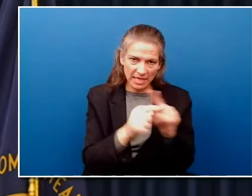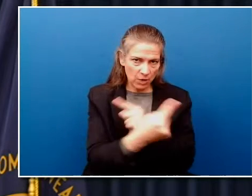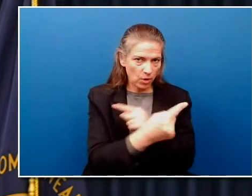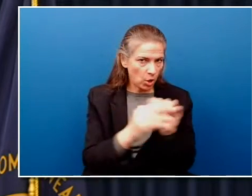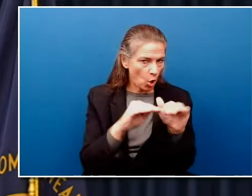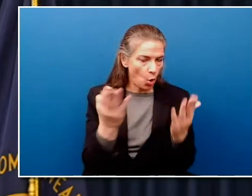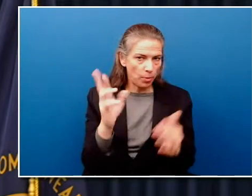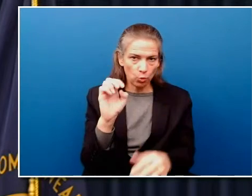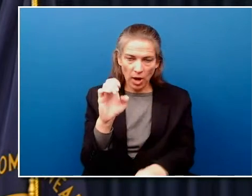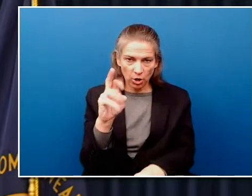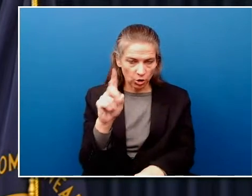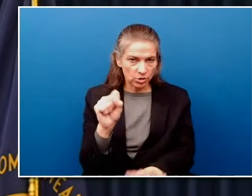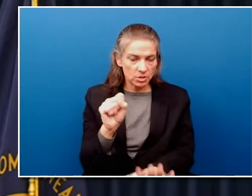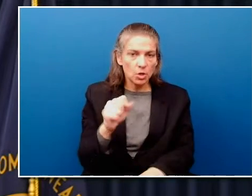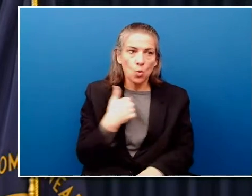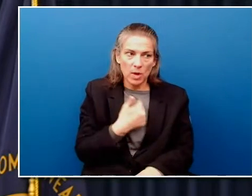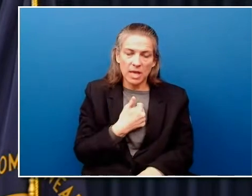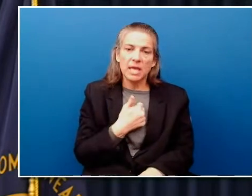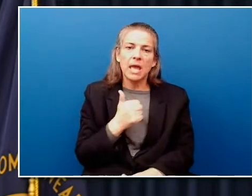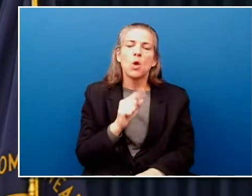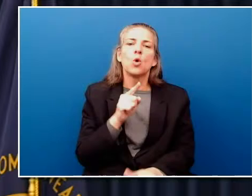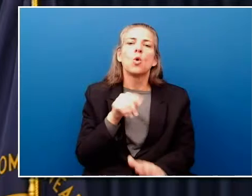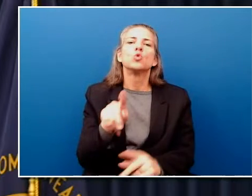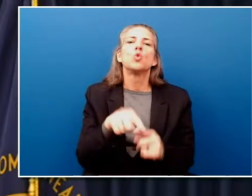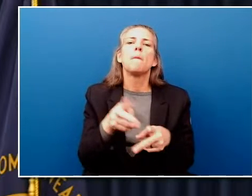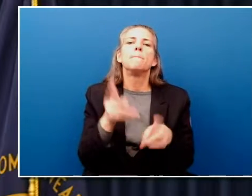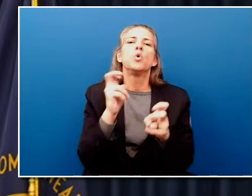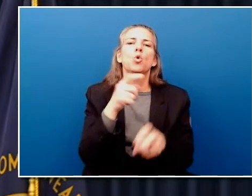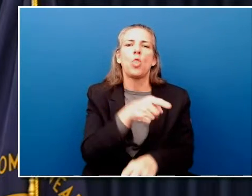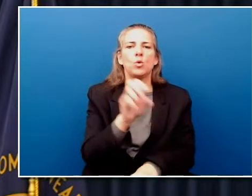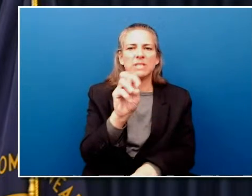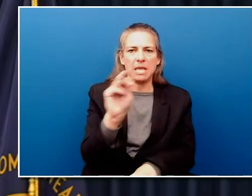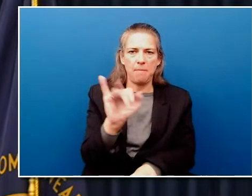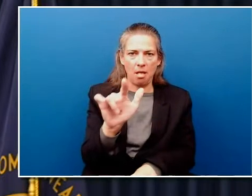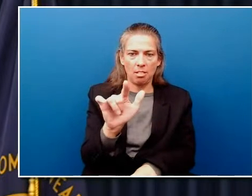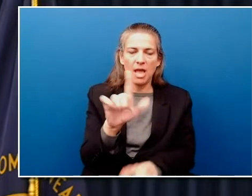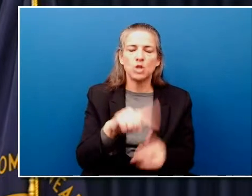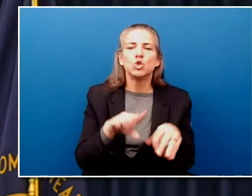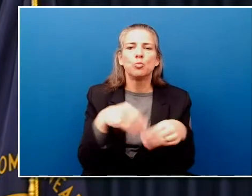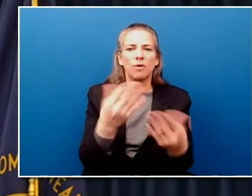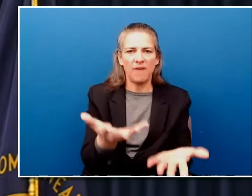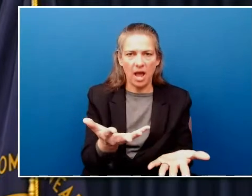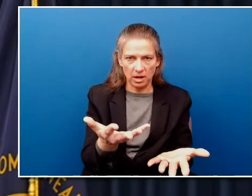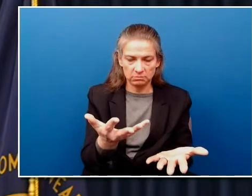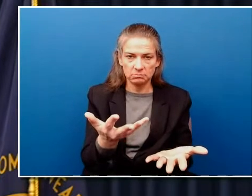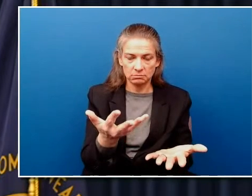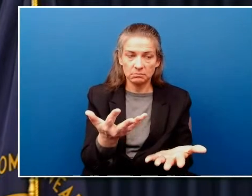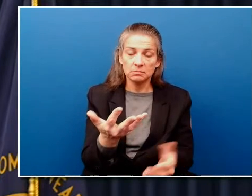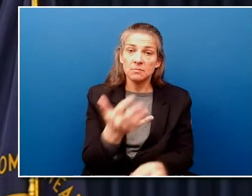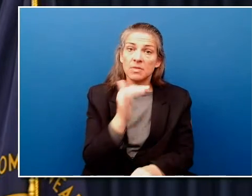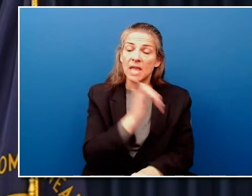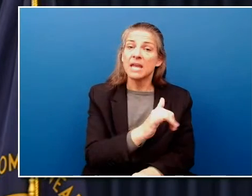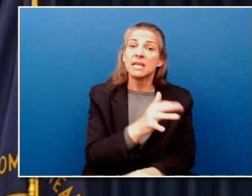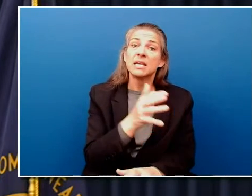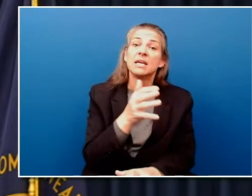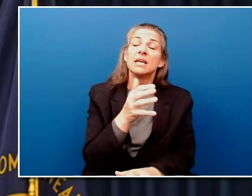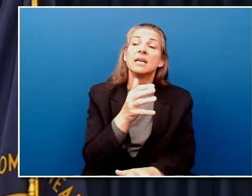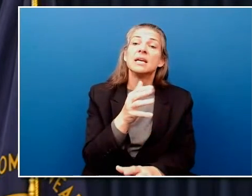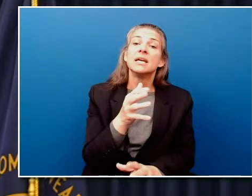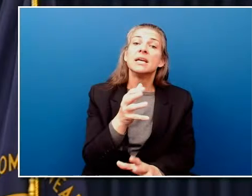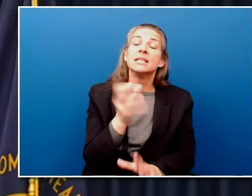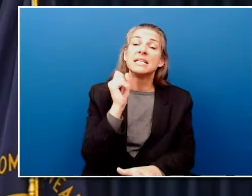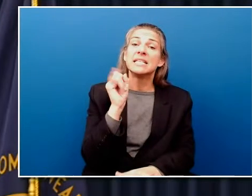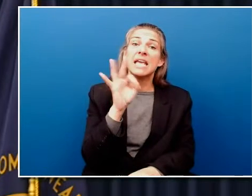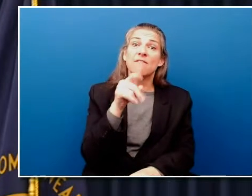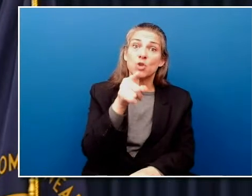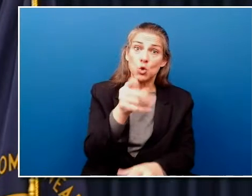Act, to go in and to pull those emails and then to provide them. What it does is take whether you get a record away from